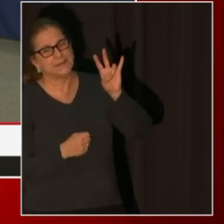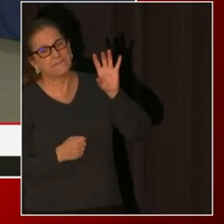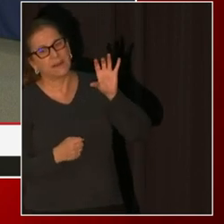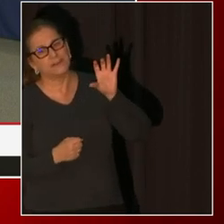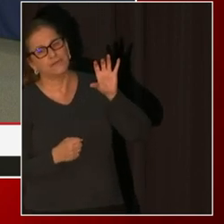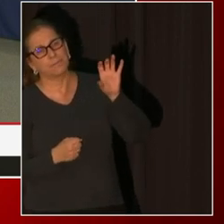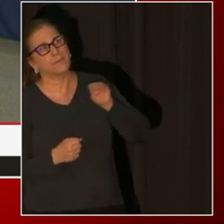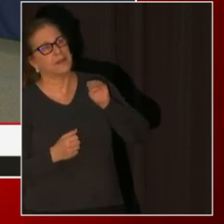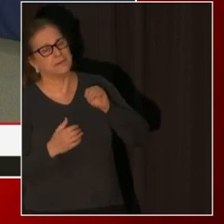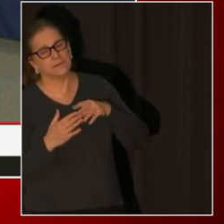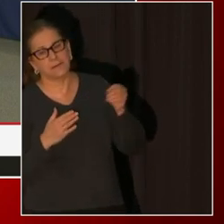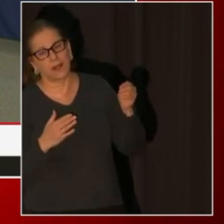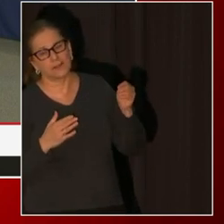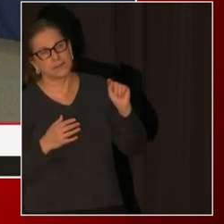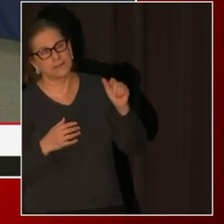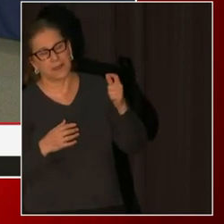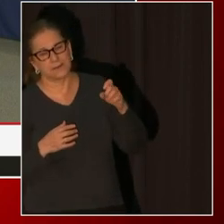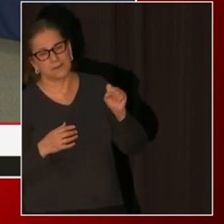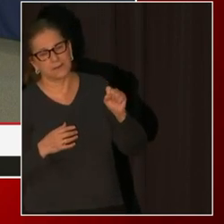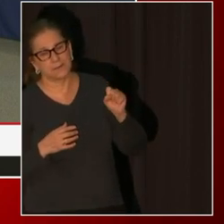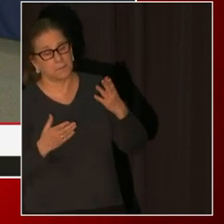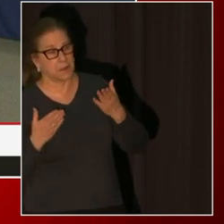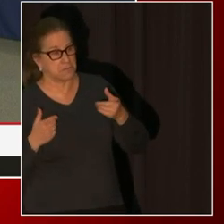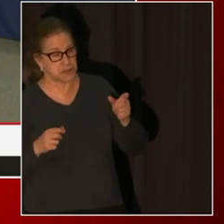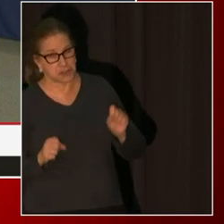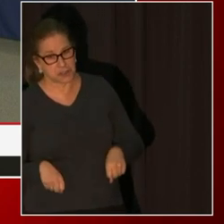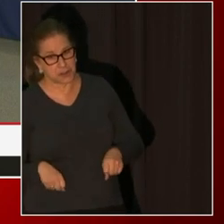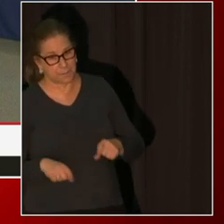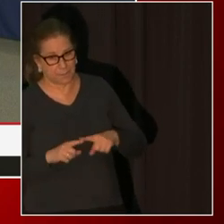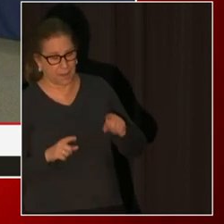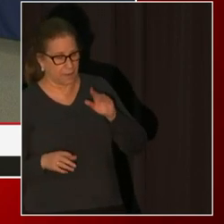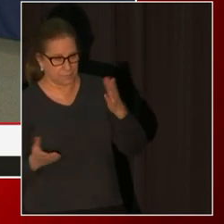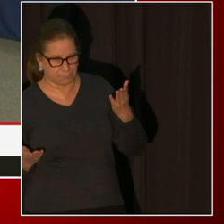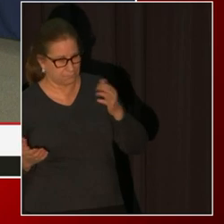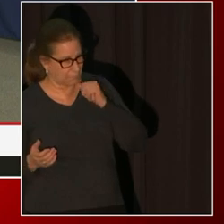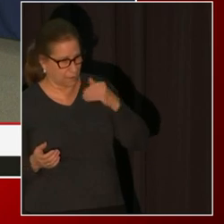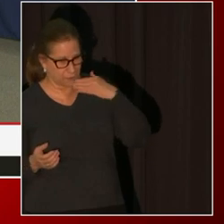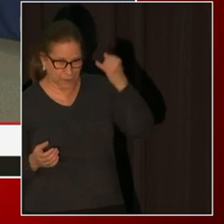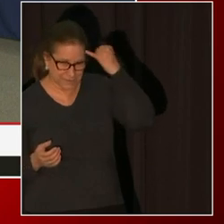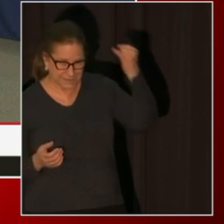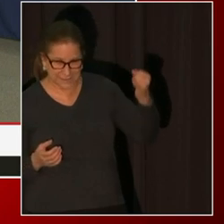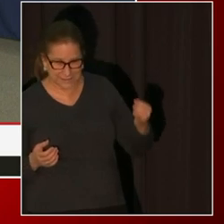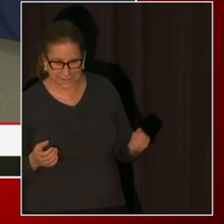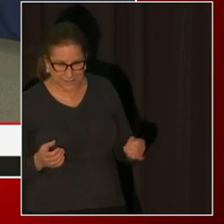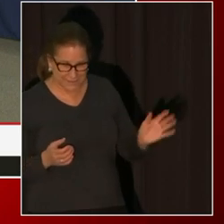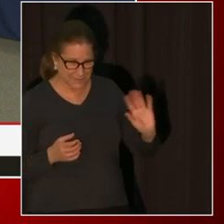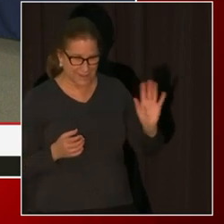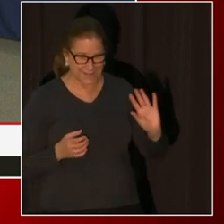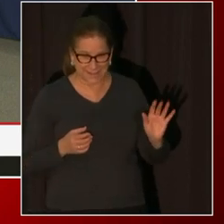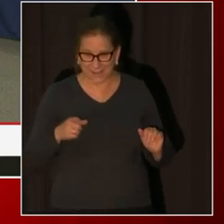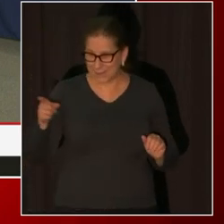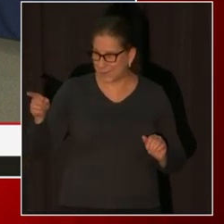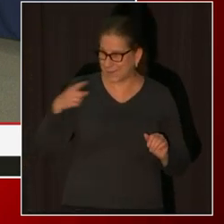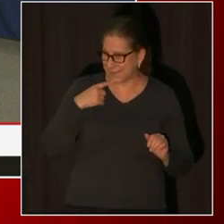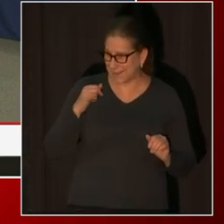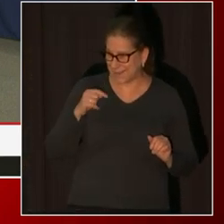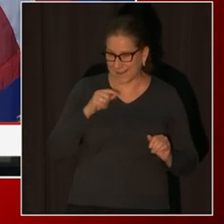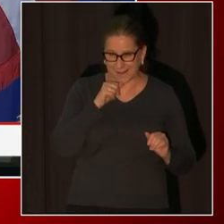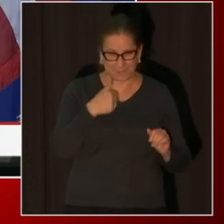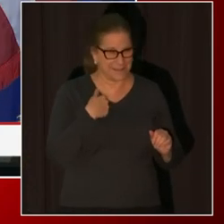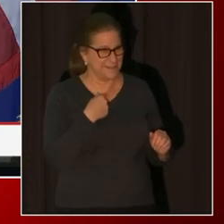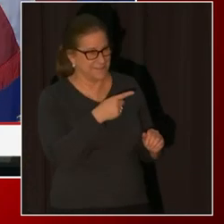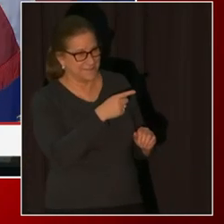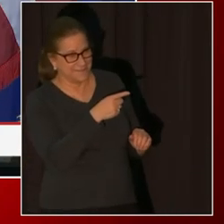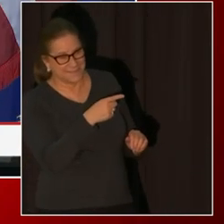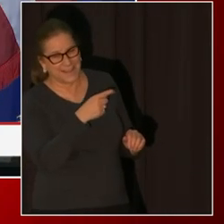you probably could, but it probably may not be a great idea. But was there any degree of tax You said it. No. Was there